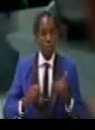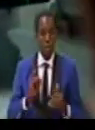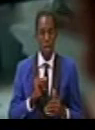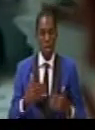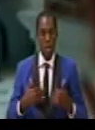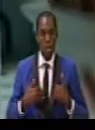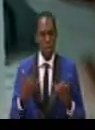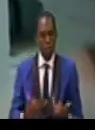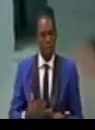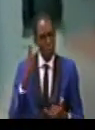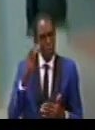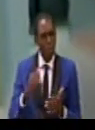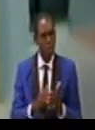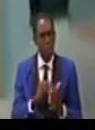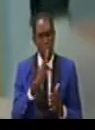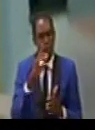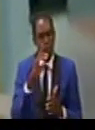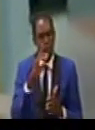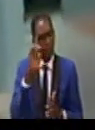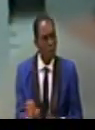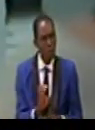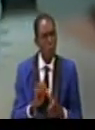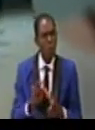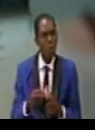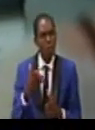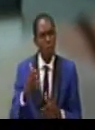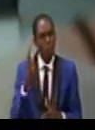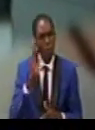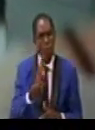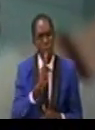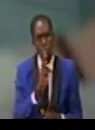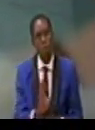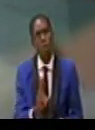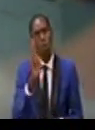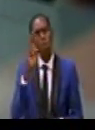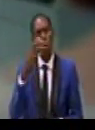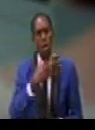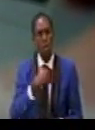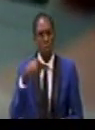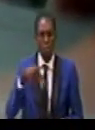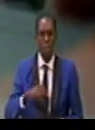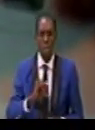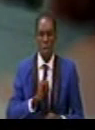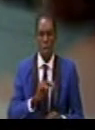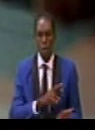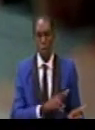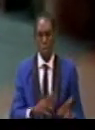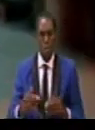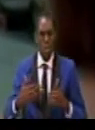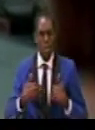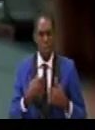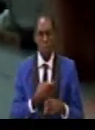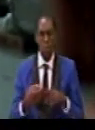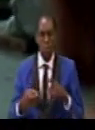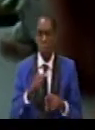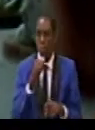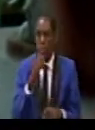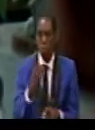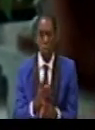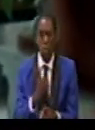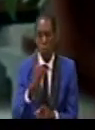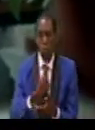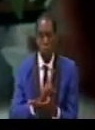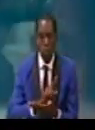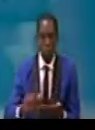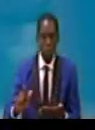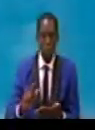continue ever? Or will there be ups and downs? I'm facing persecution already. It's not even 1 week or 2 weeks since I gave